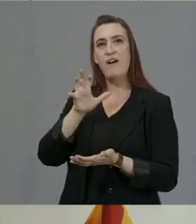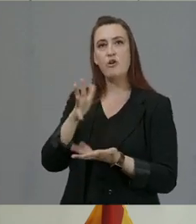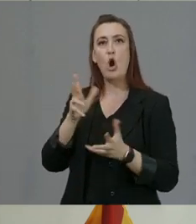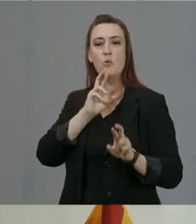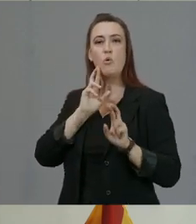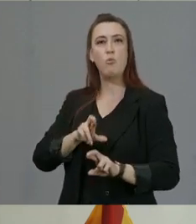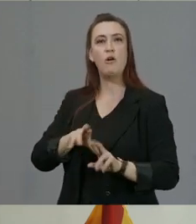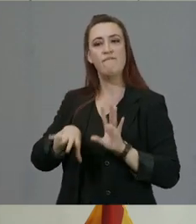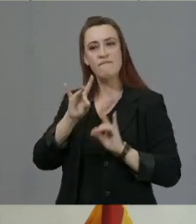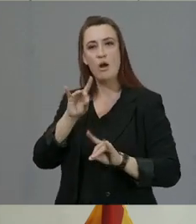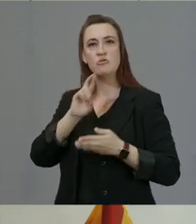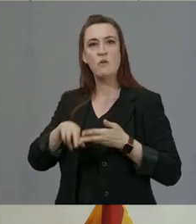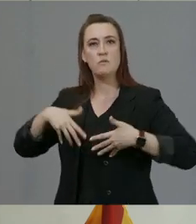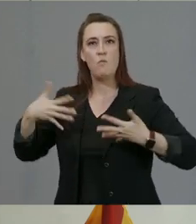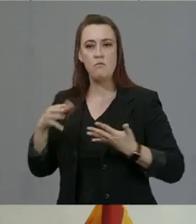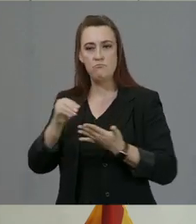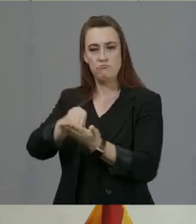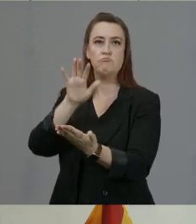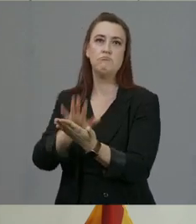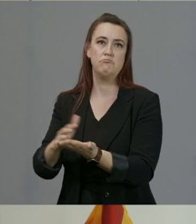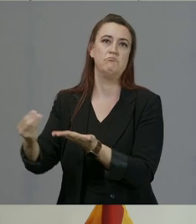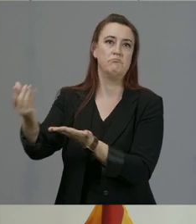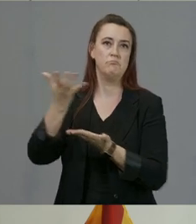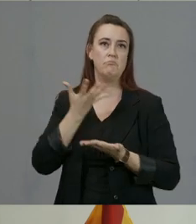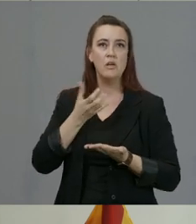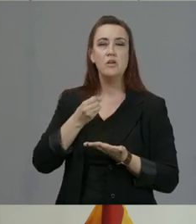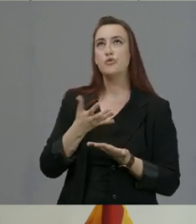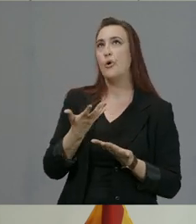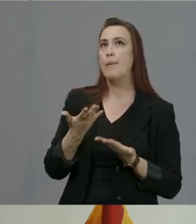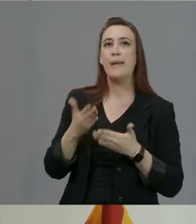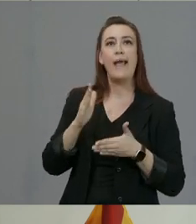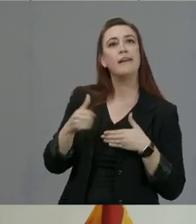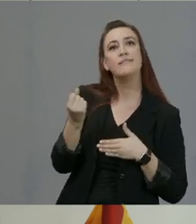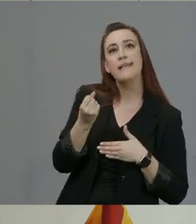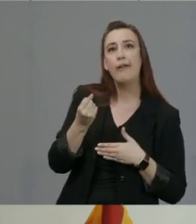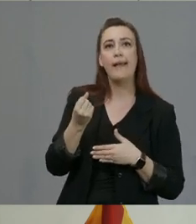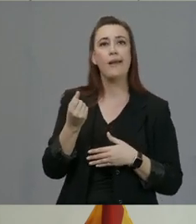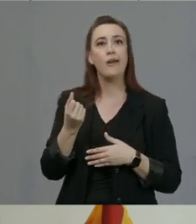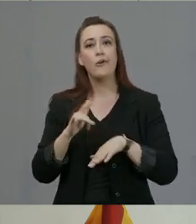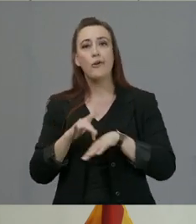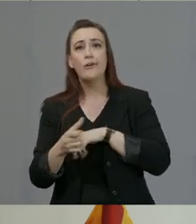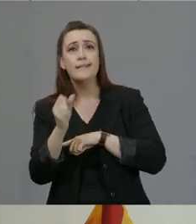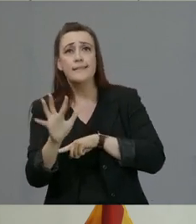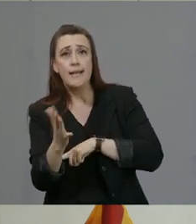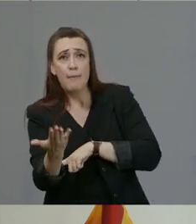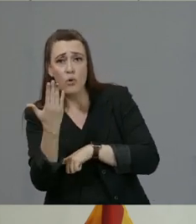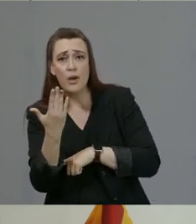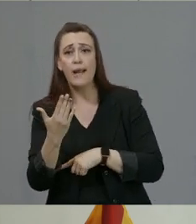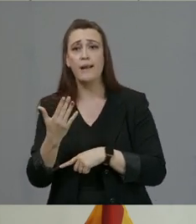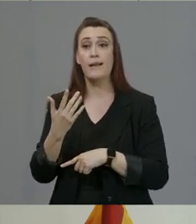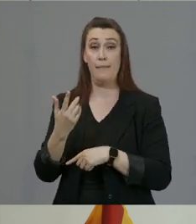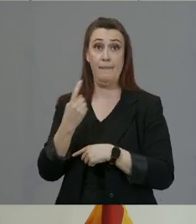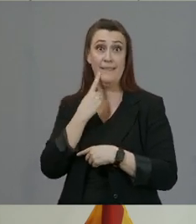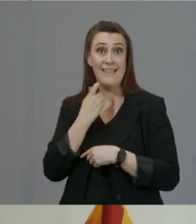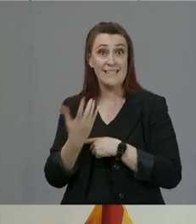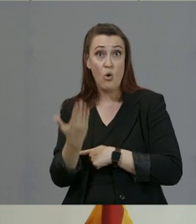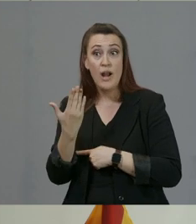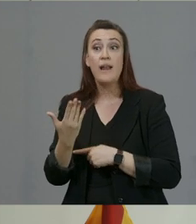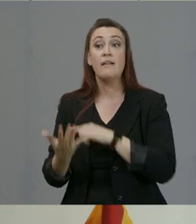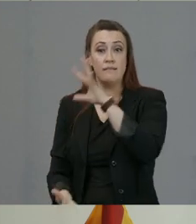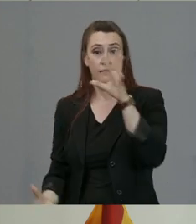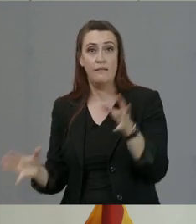So those came in either late Saturday, on Sunday, or this morning, and have already been compiled. We still expect